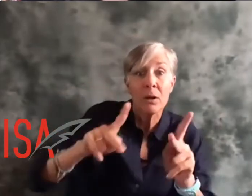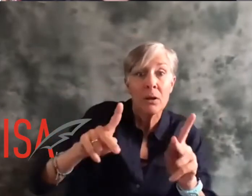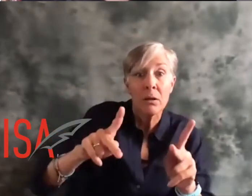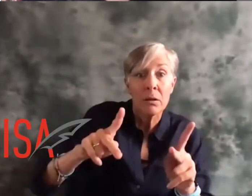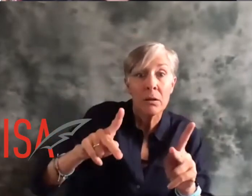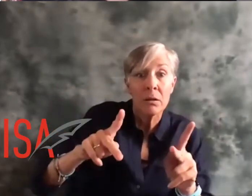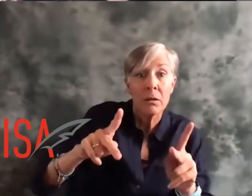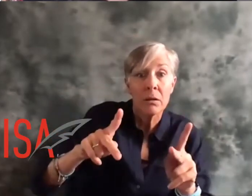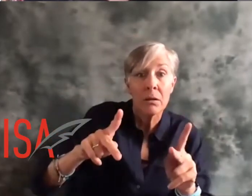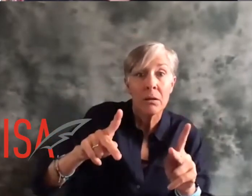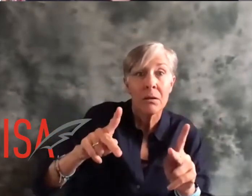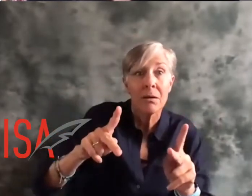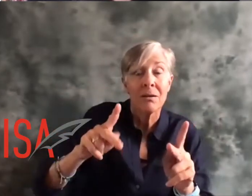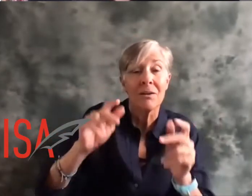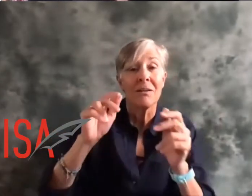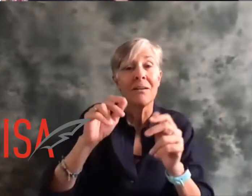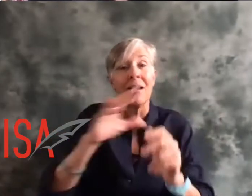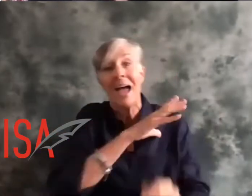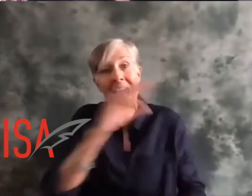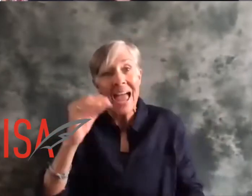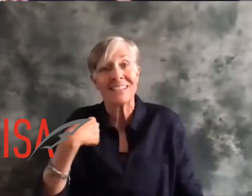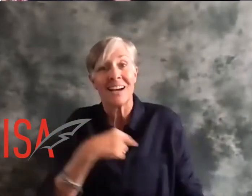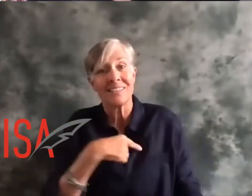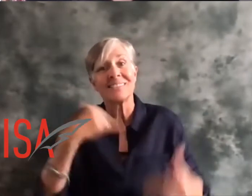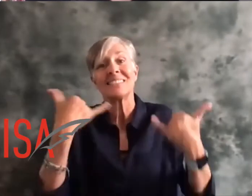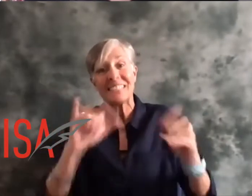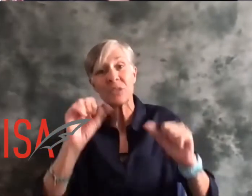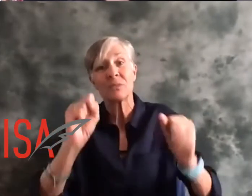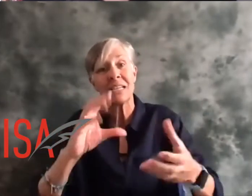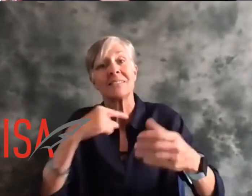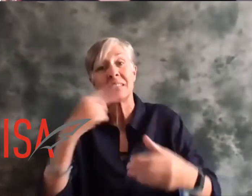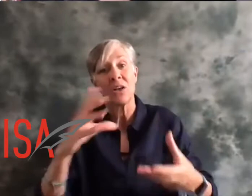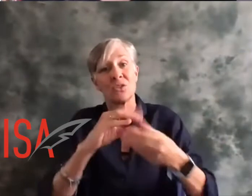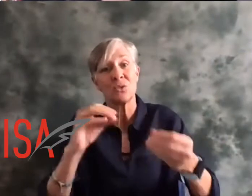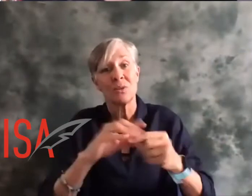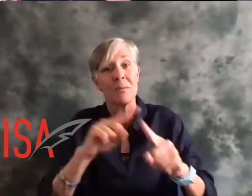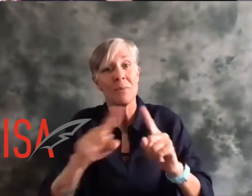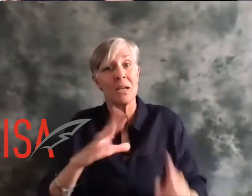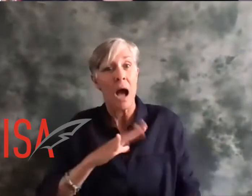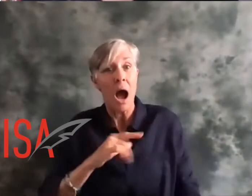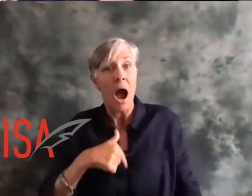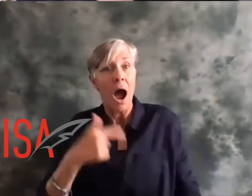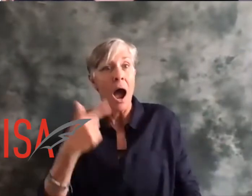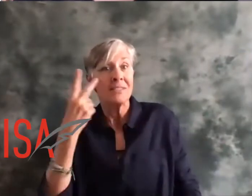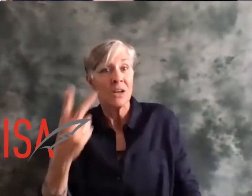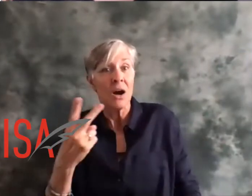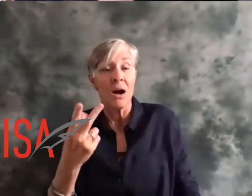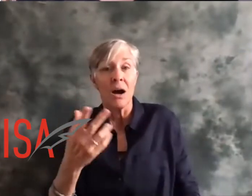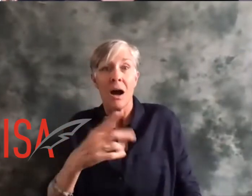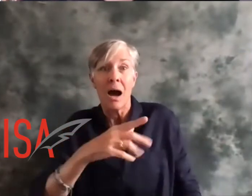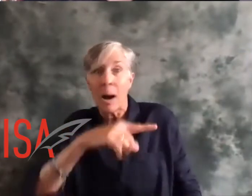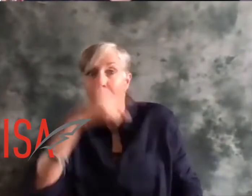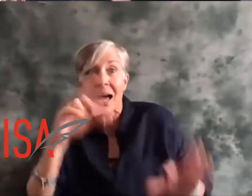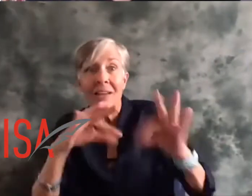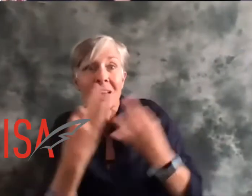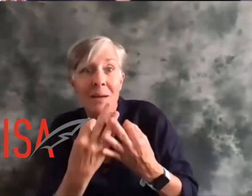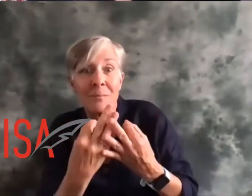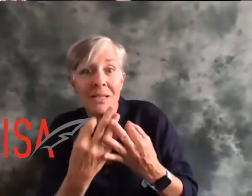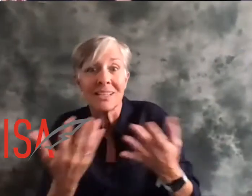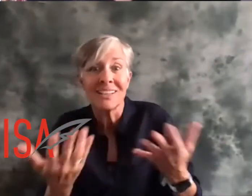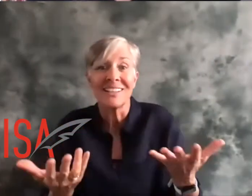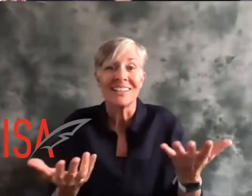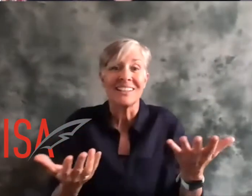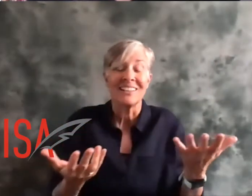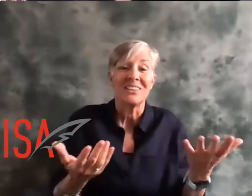and that story still could have been told. And it was awesome that I got to see a Black family, you know, but it was